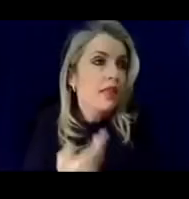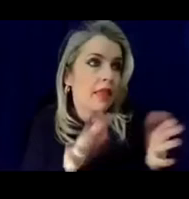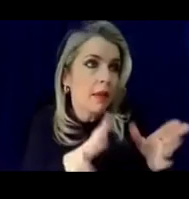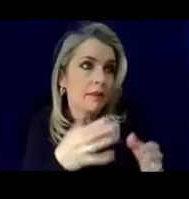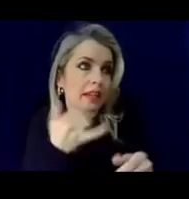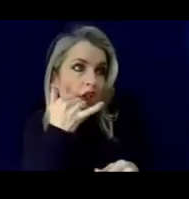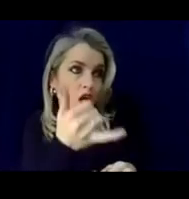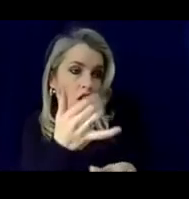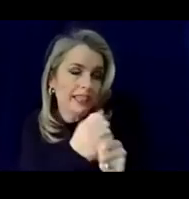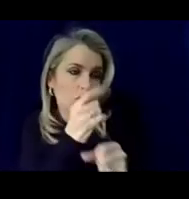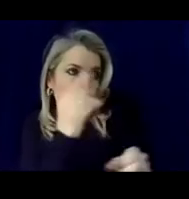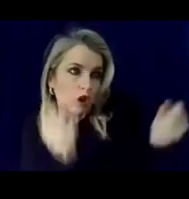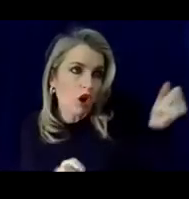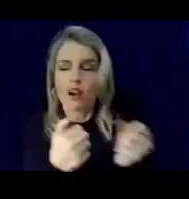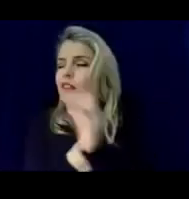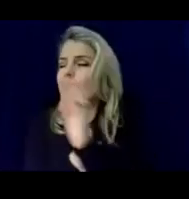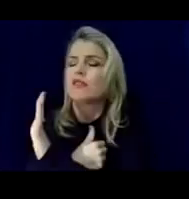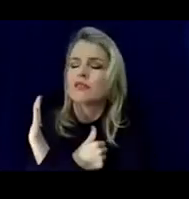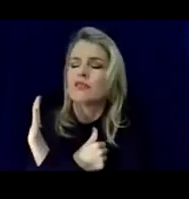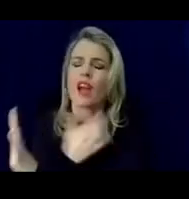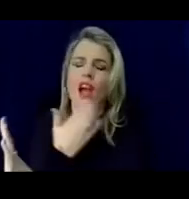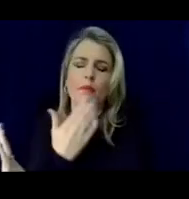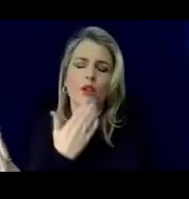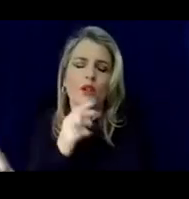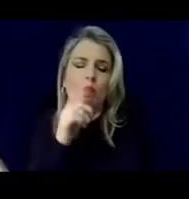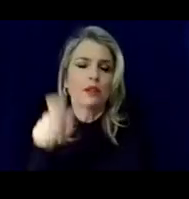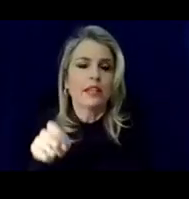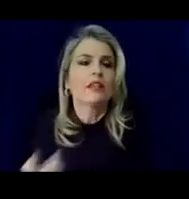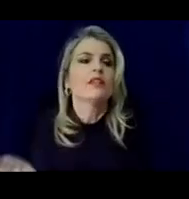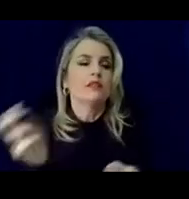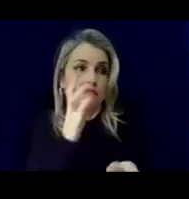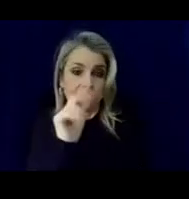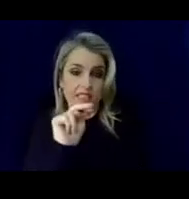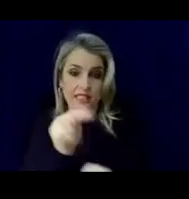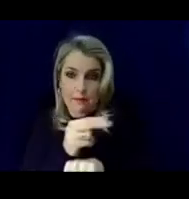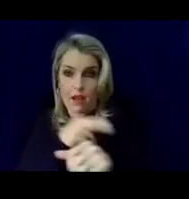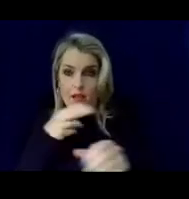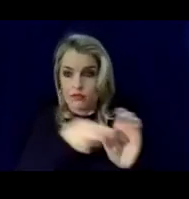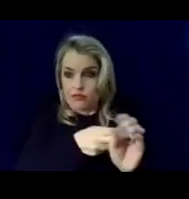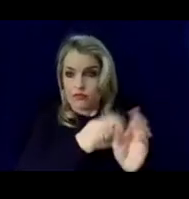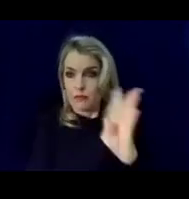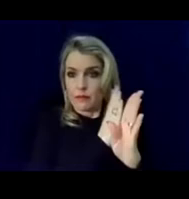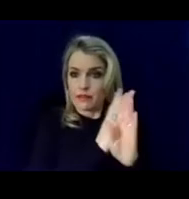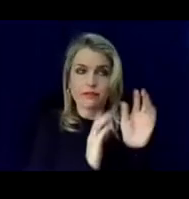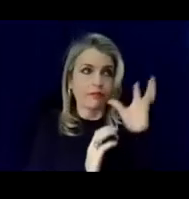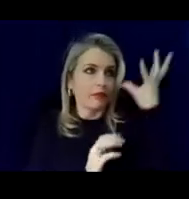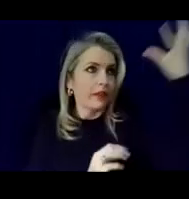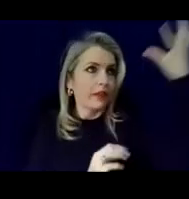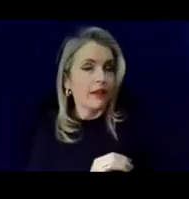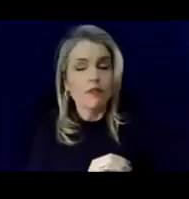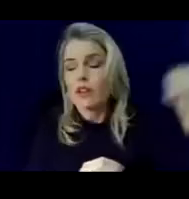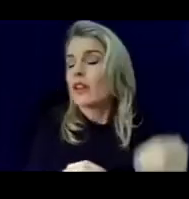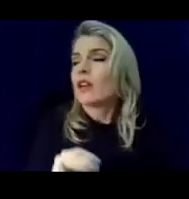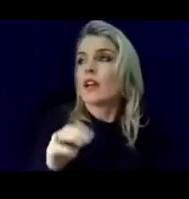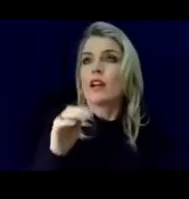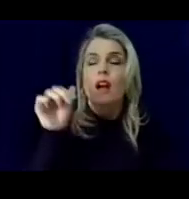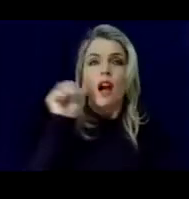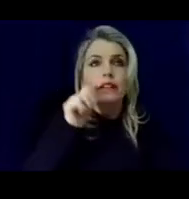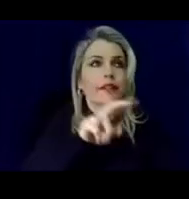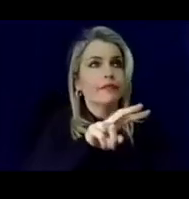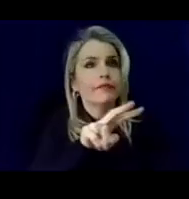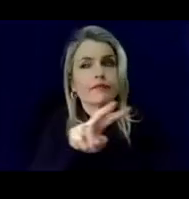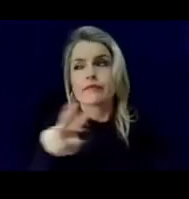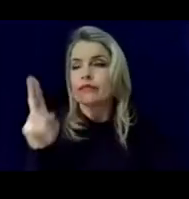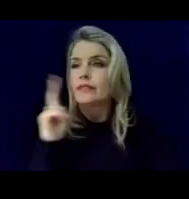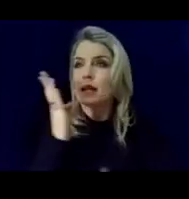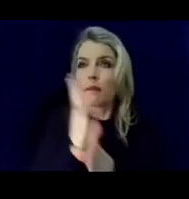car. I'm good. Nima boards the bus. Anika turns back to the building, alone on the curb as the bus pulls off.